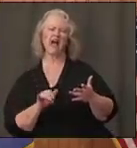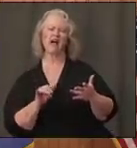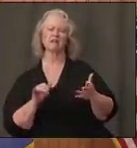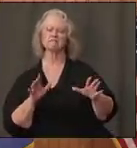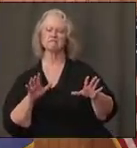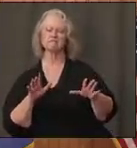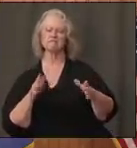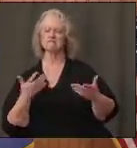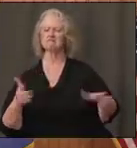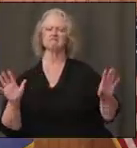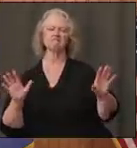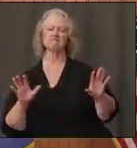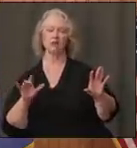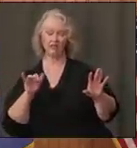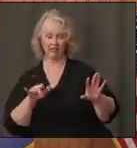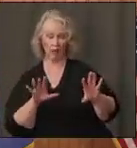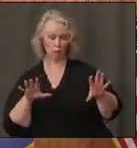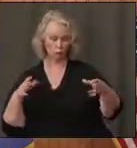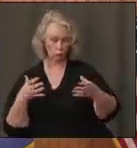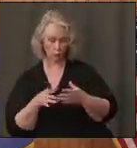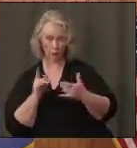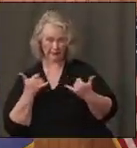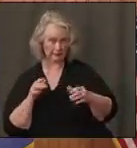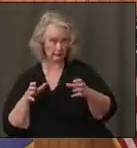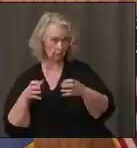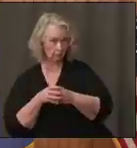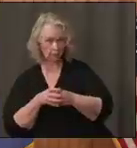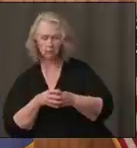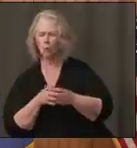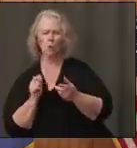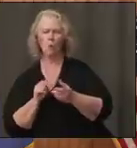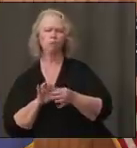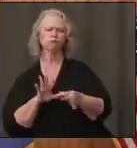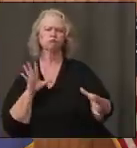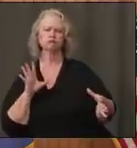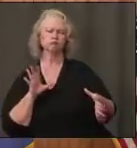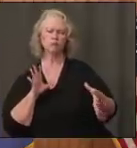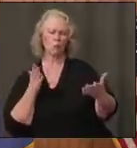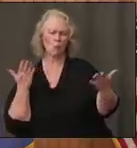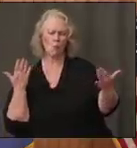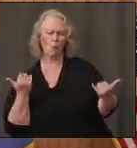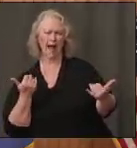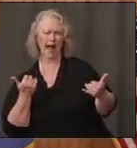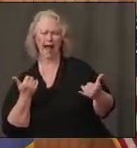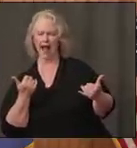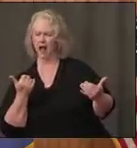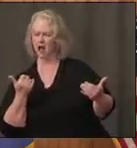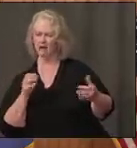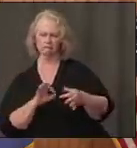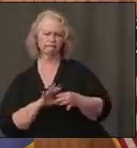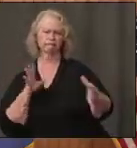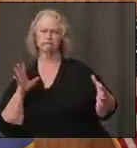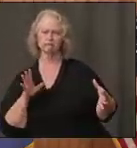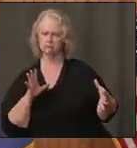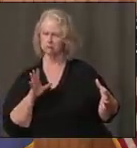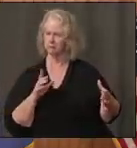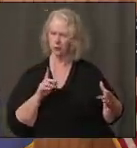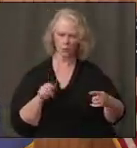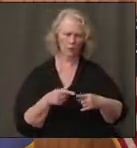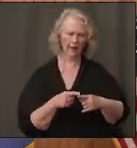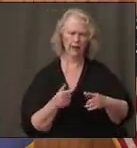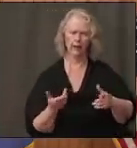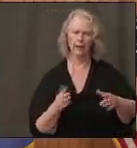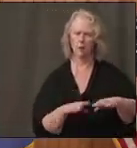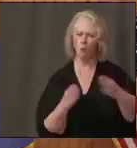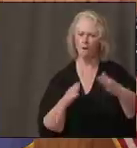how closely you will still be working with the members of the group? And then can you also explain why the group is disbanding now right when the reopening is starting, when